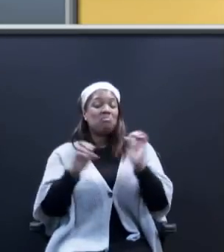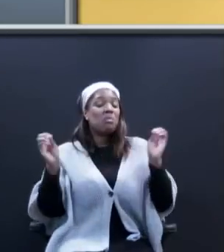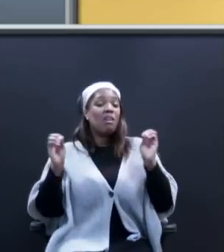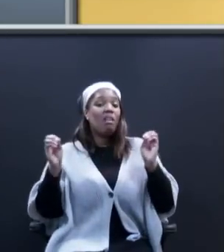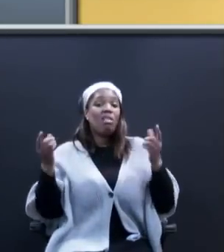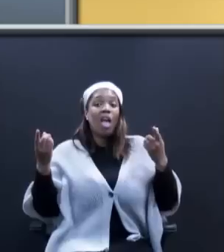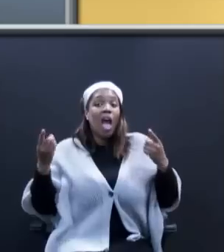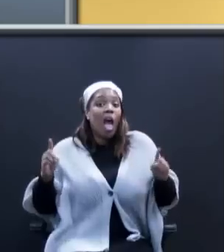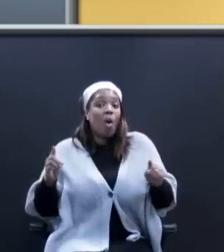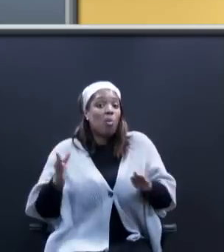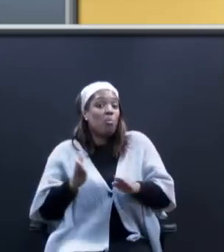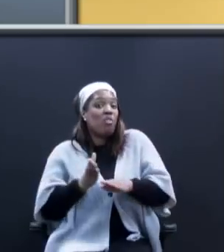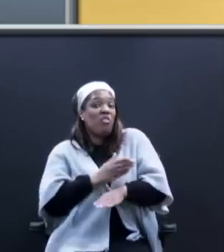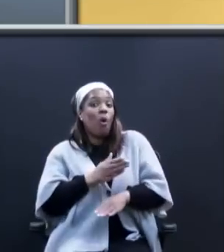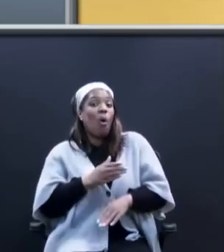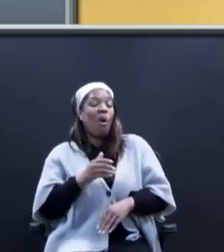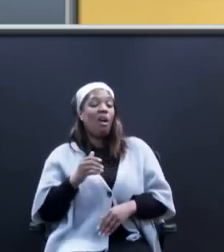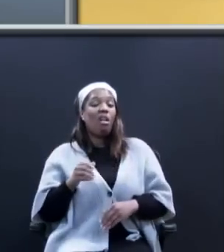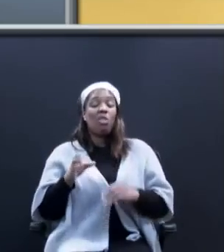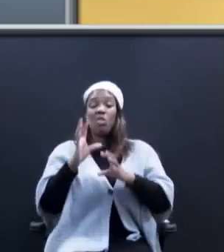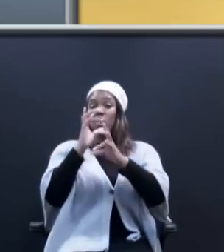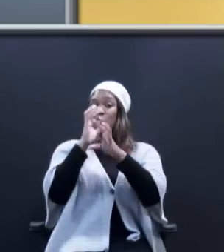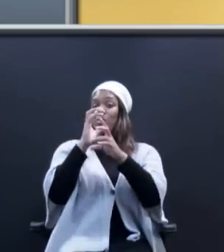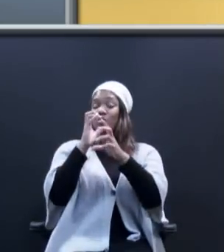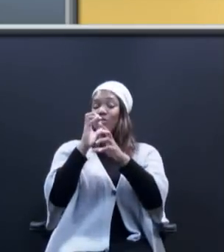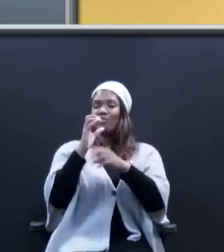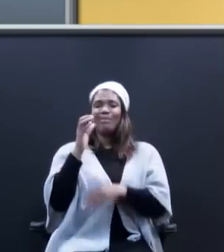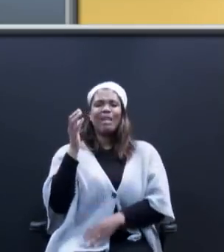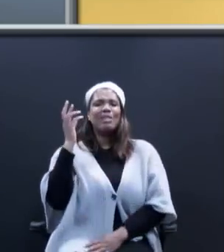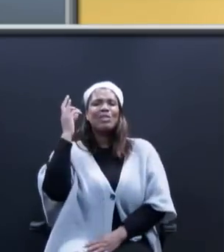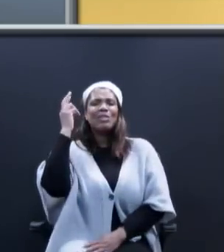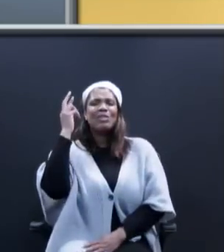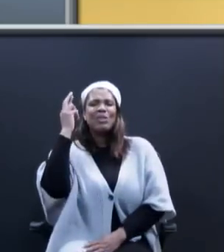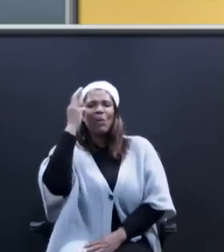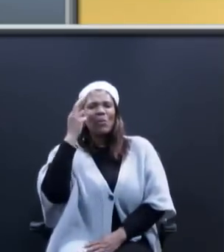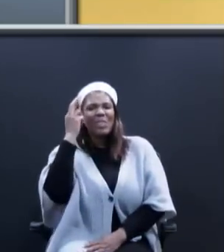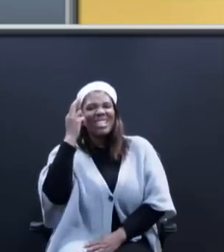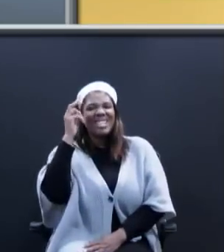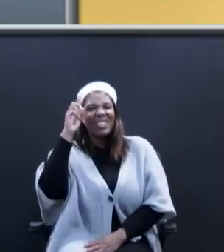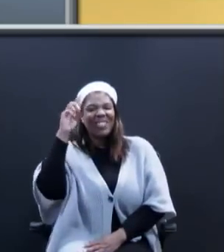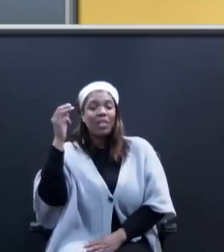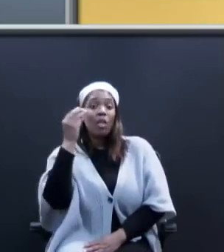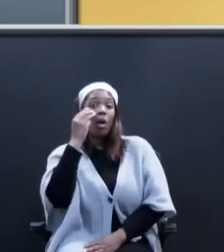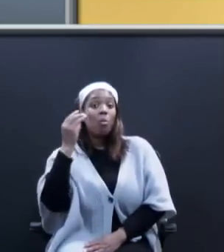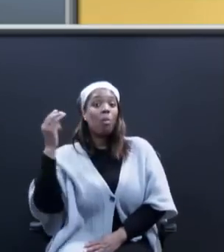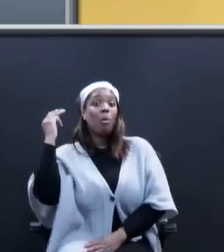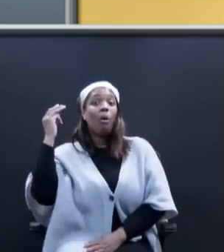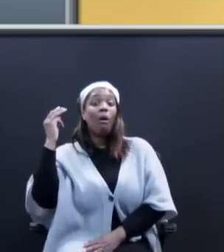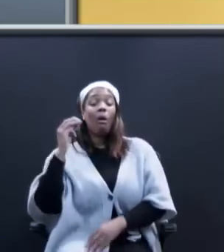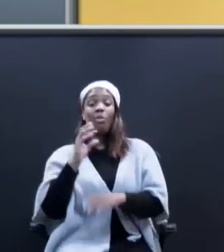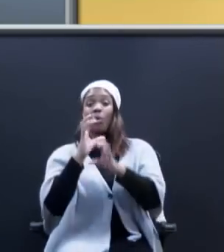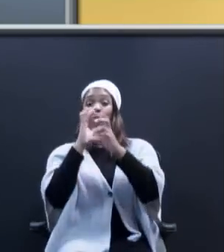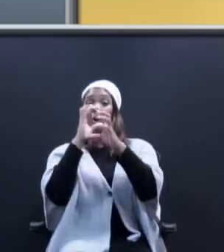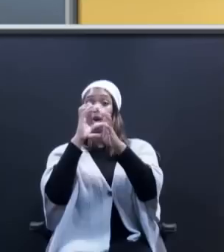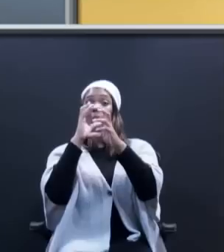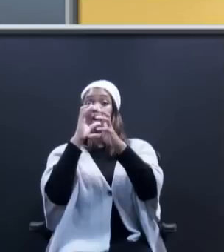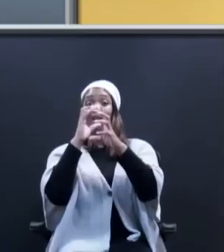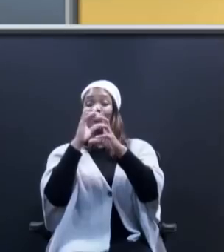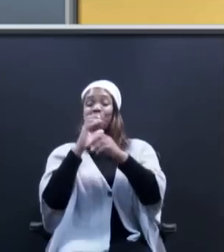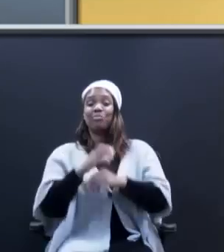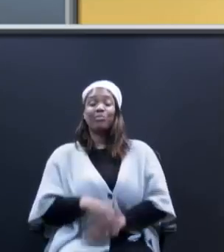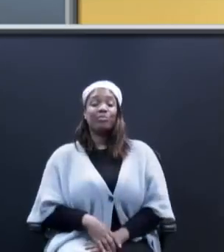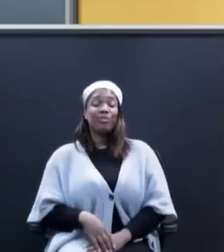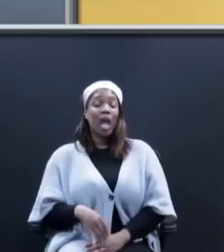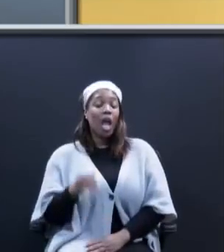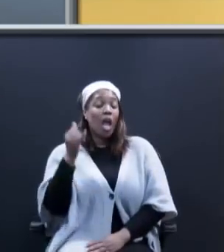we have a memorial of the blowing of trumpets, sisters and brothers. Because if the trumpet don't blow, ain't nothing going